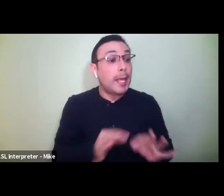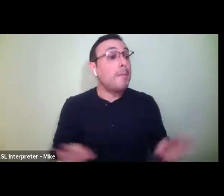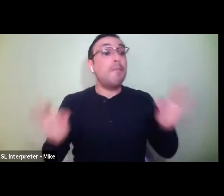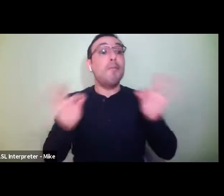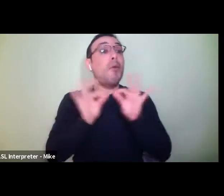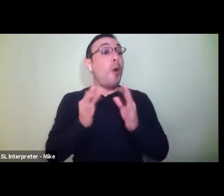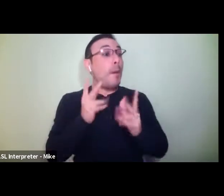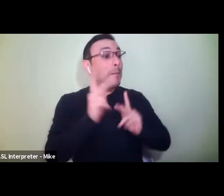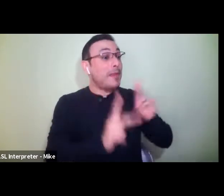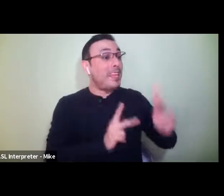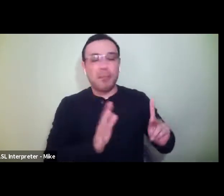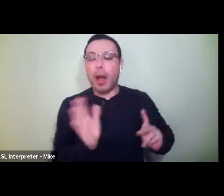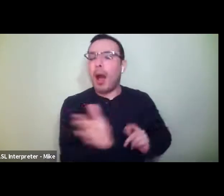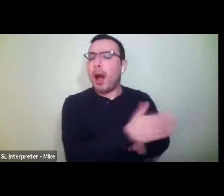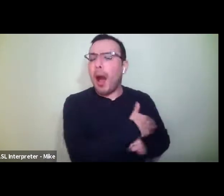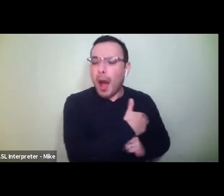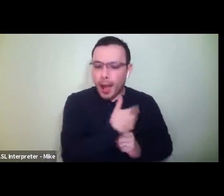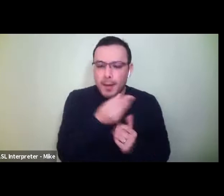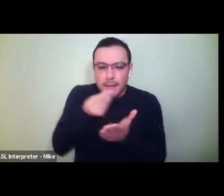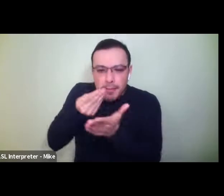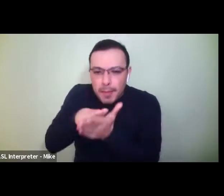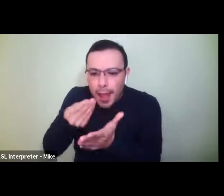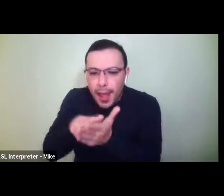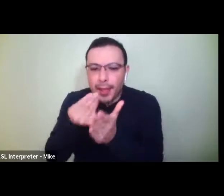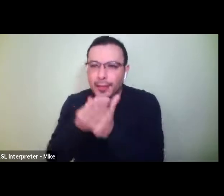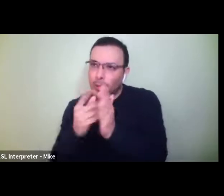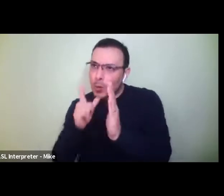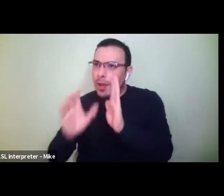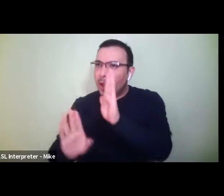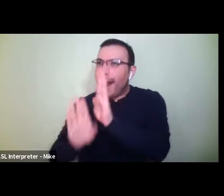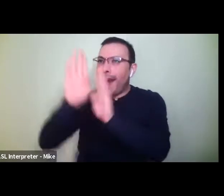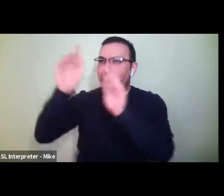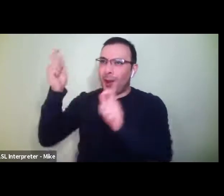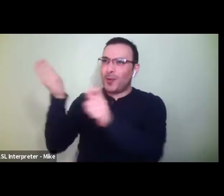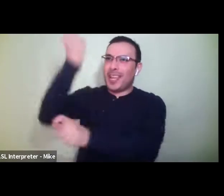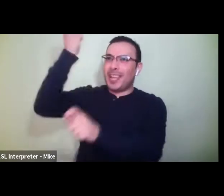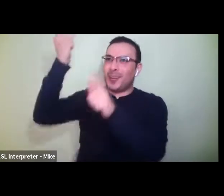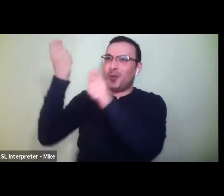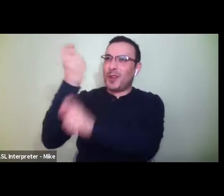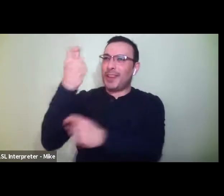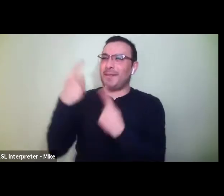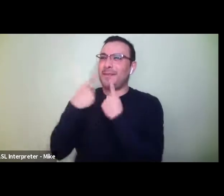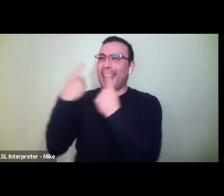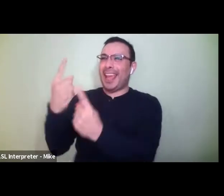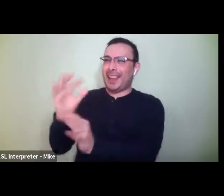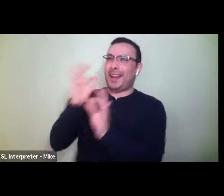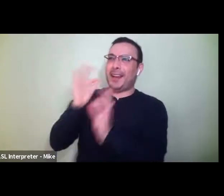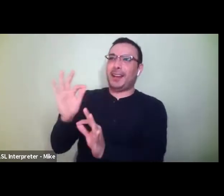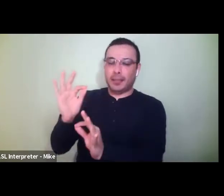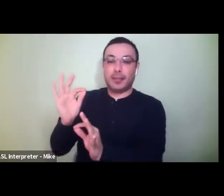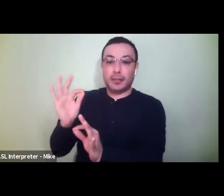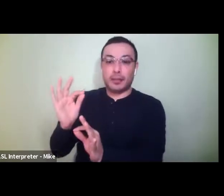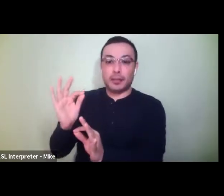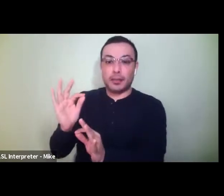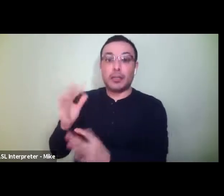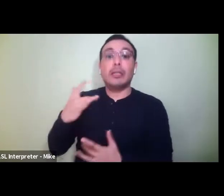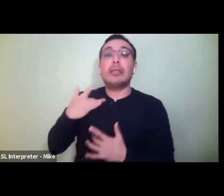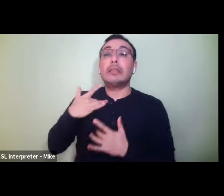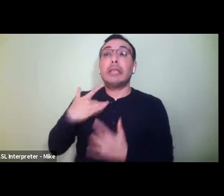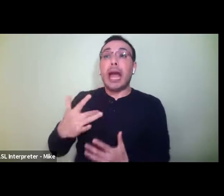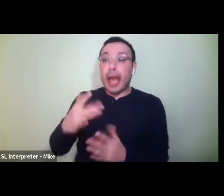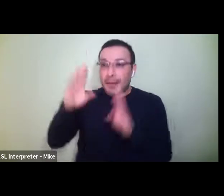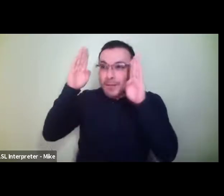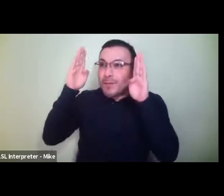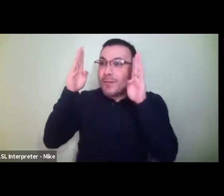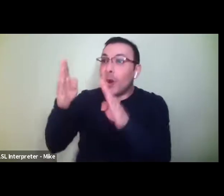winners above human dignity and well-being. It perpetuates the most superficial ideas of beauty